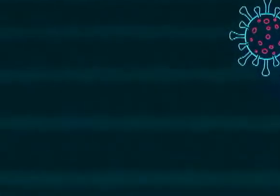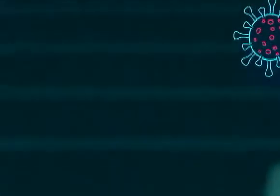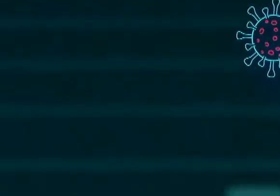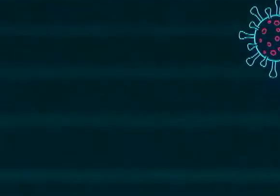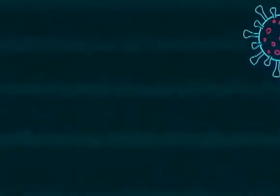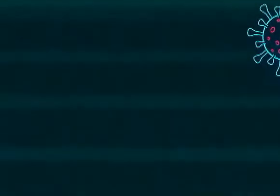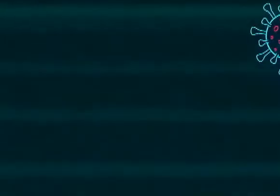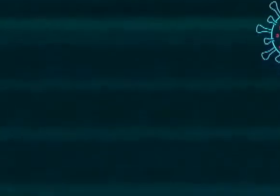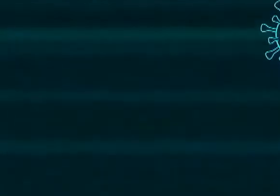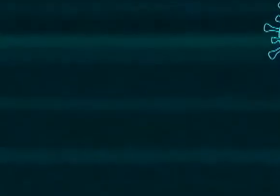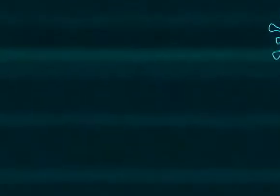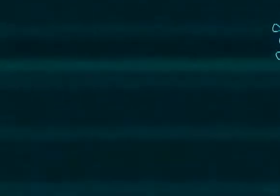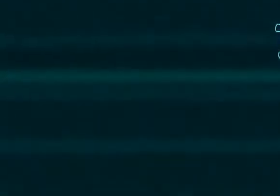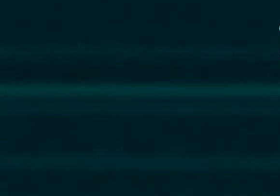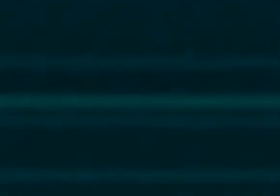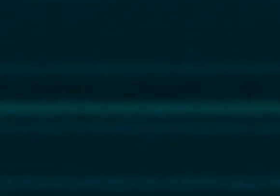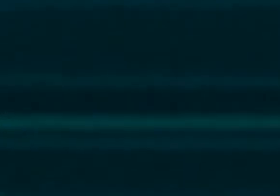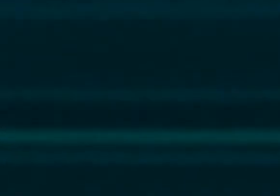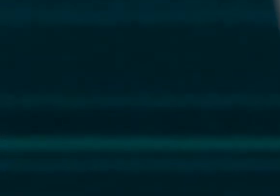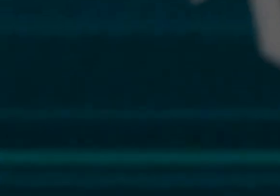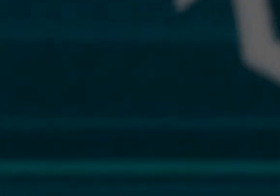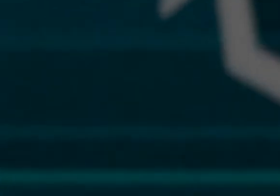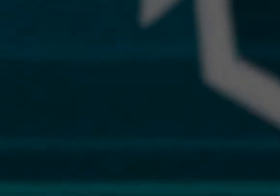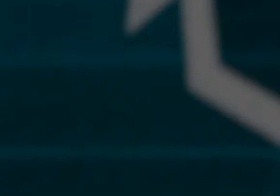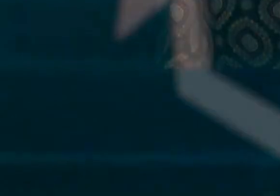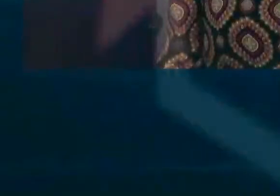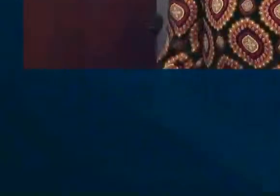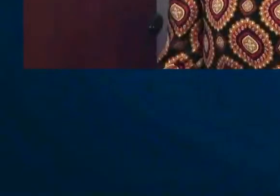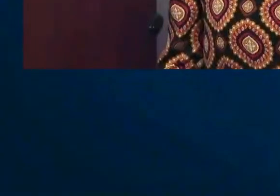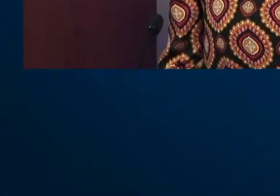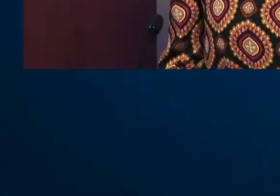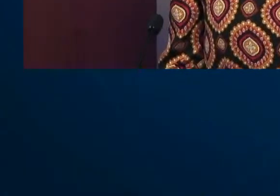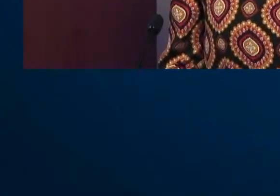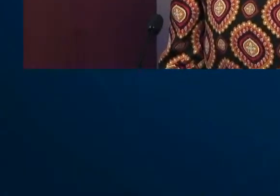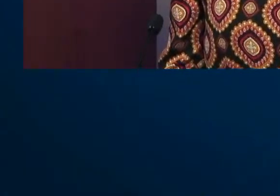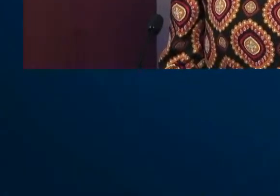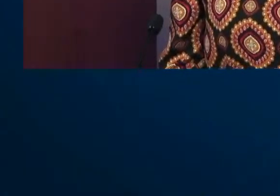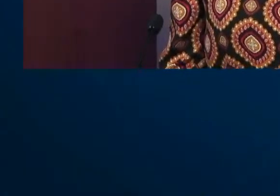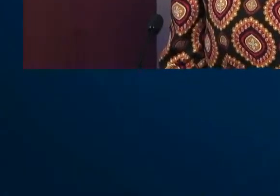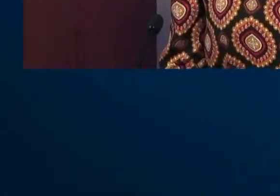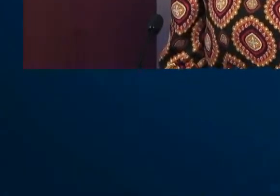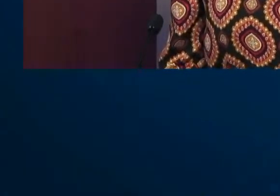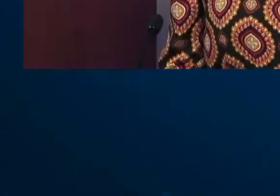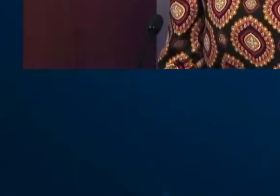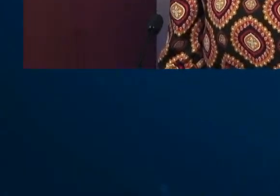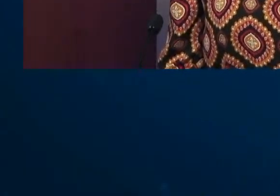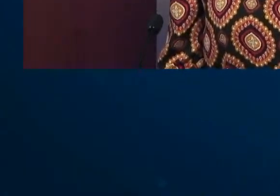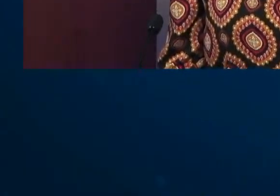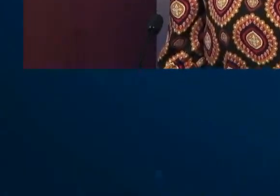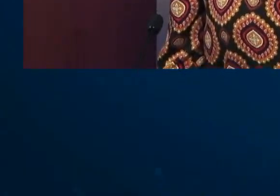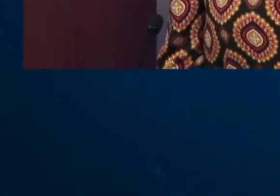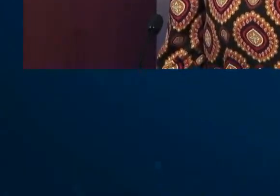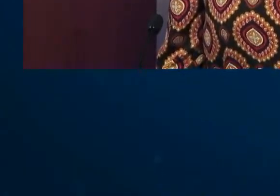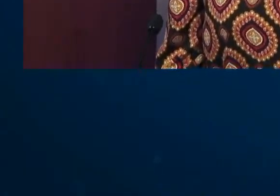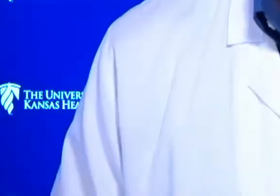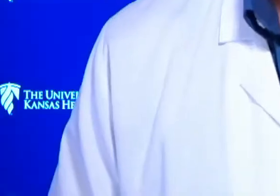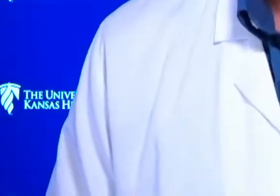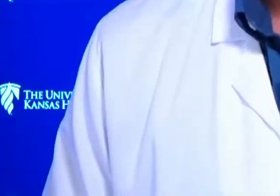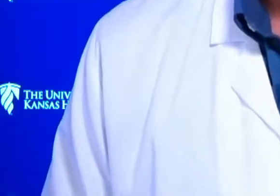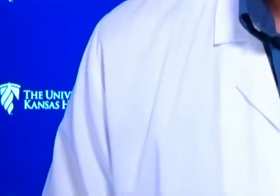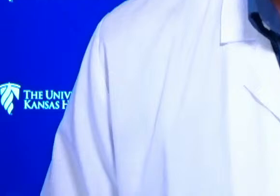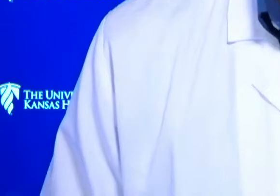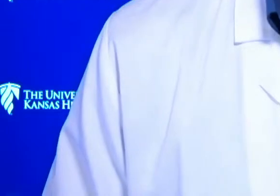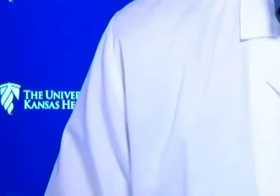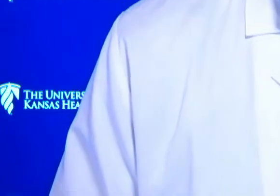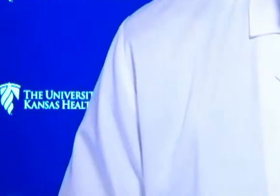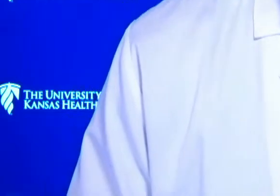with our numbers. How are we looking after we came out of this really long weekend? Yeah, you know, the numbers have really been steady all weekend since Thursday